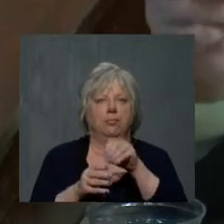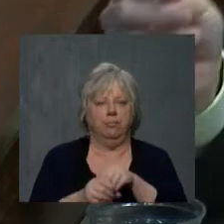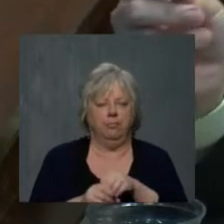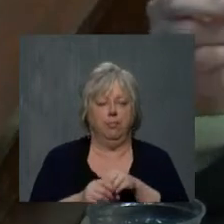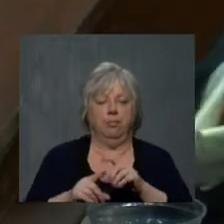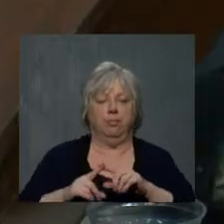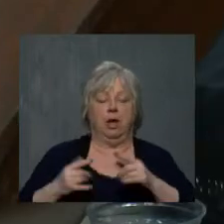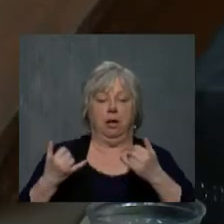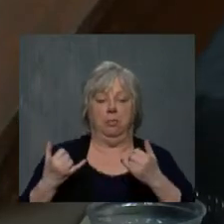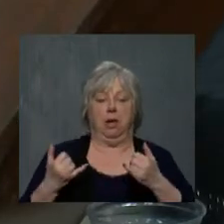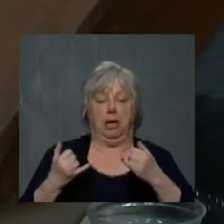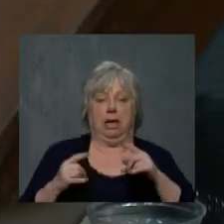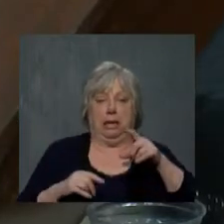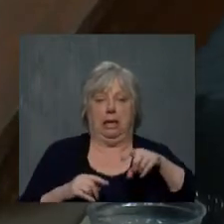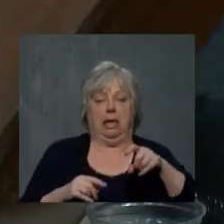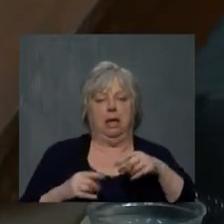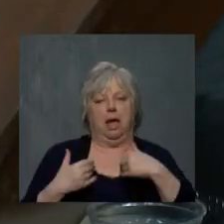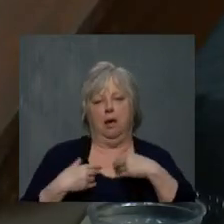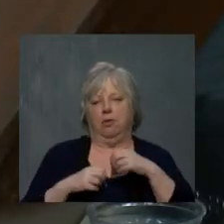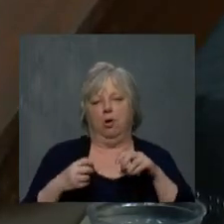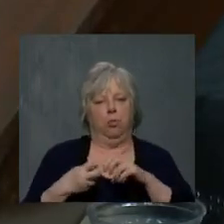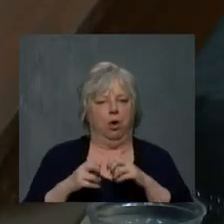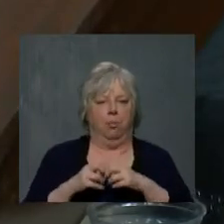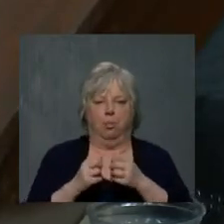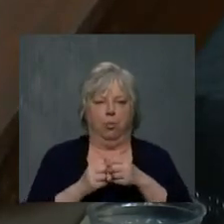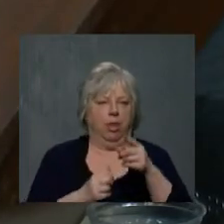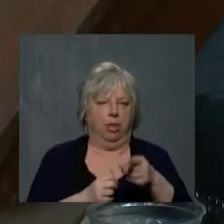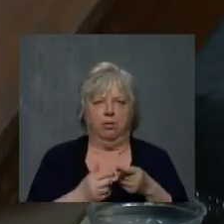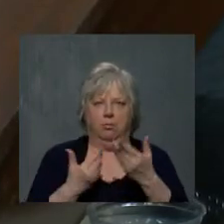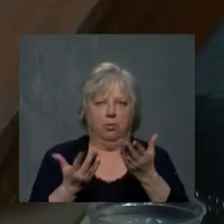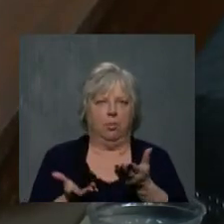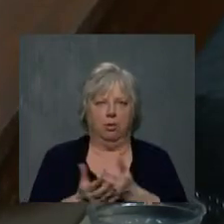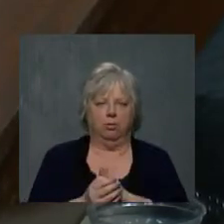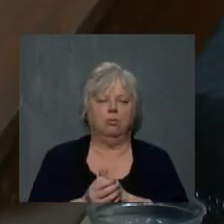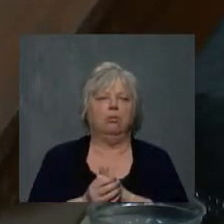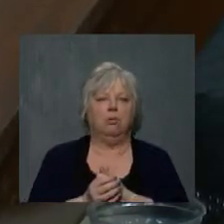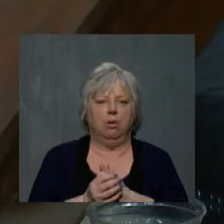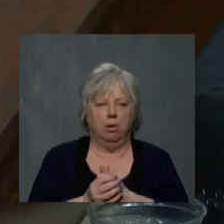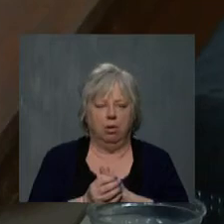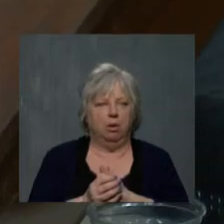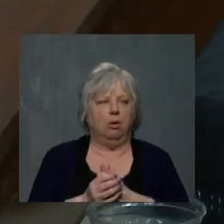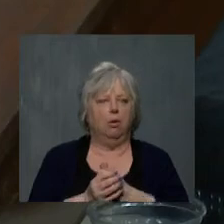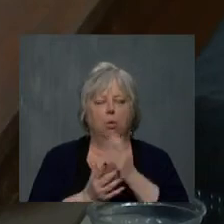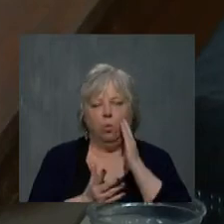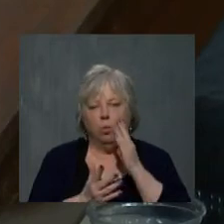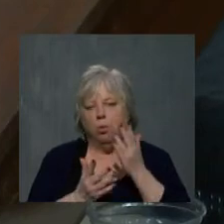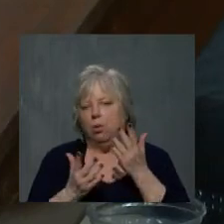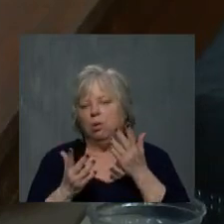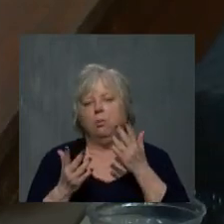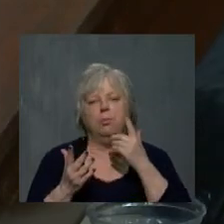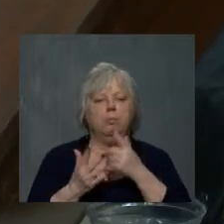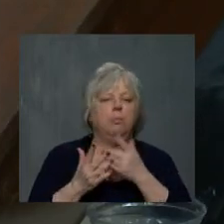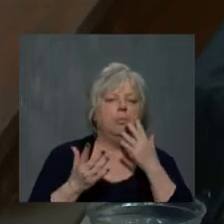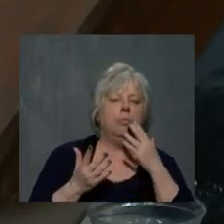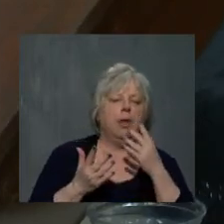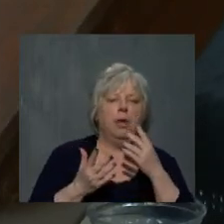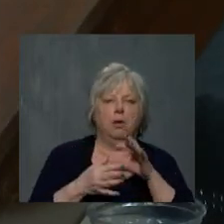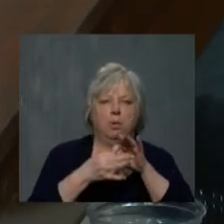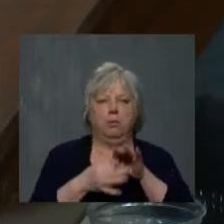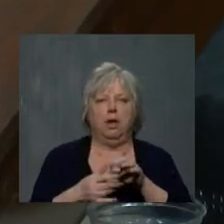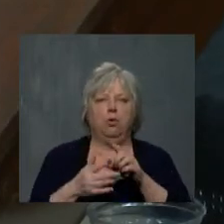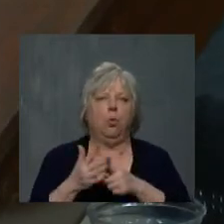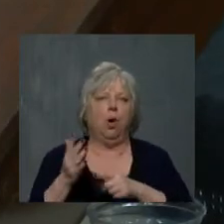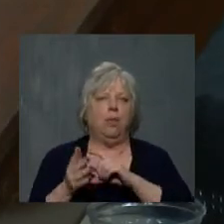of an immediate issue, I don't have a problem with it, because it's going to be what the officer sees committed in front of them. That